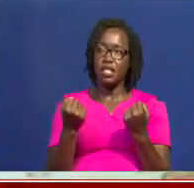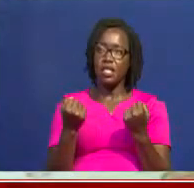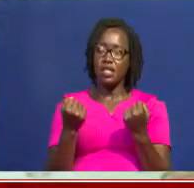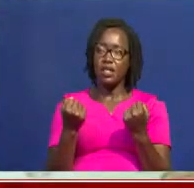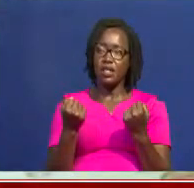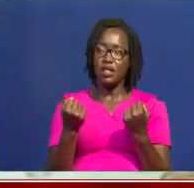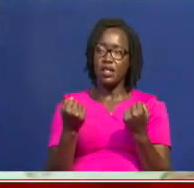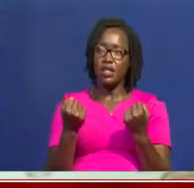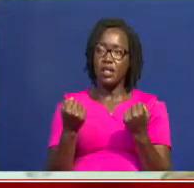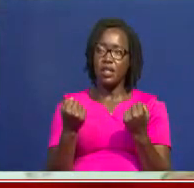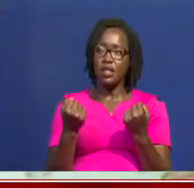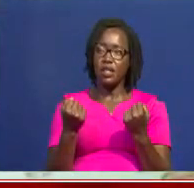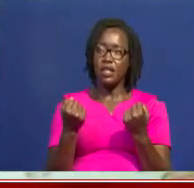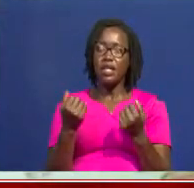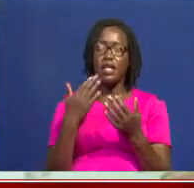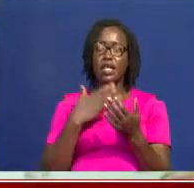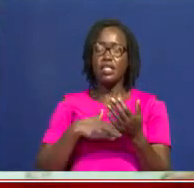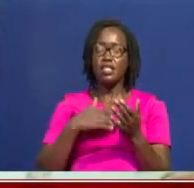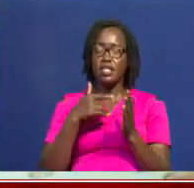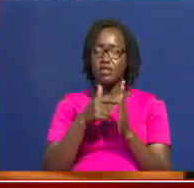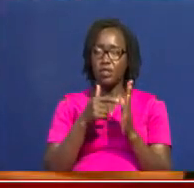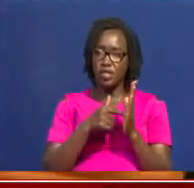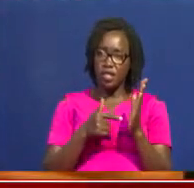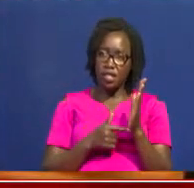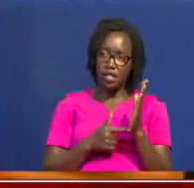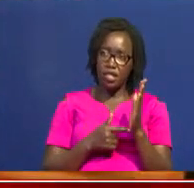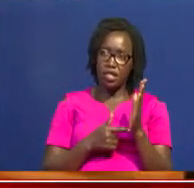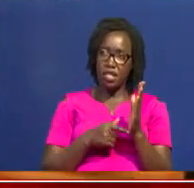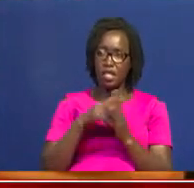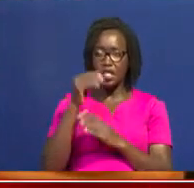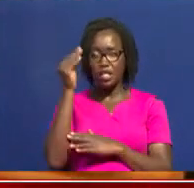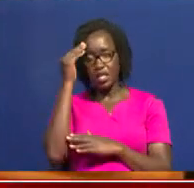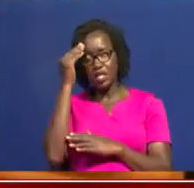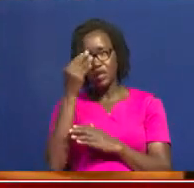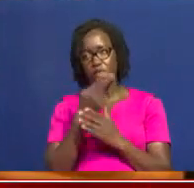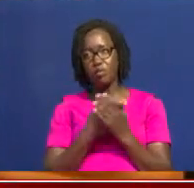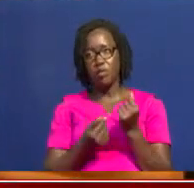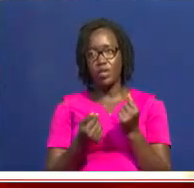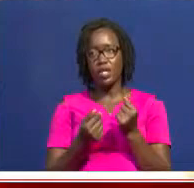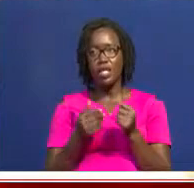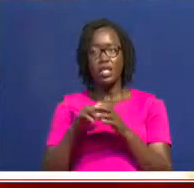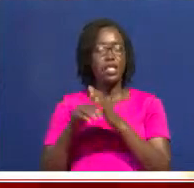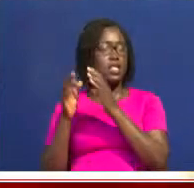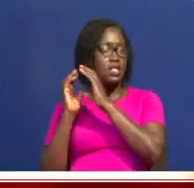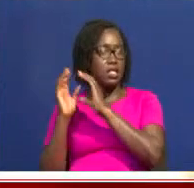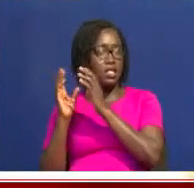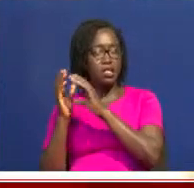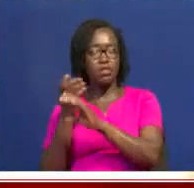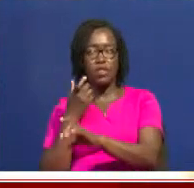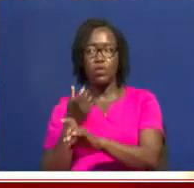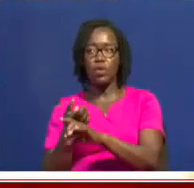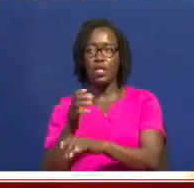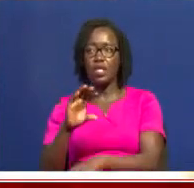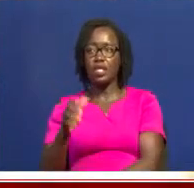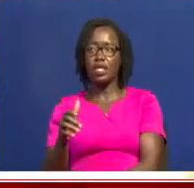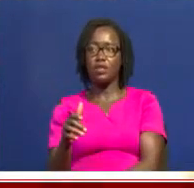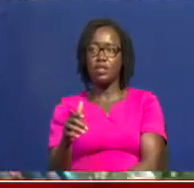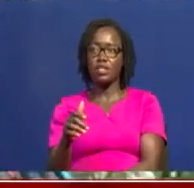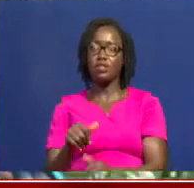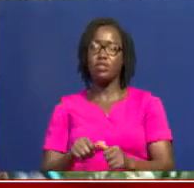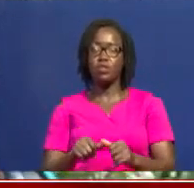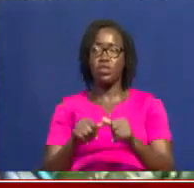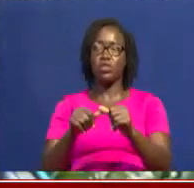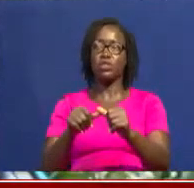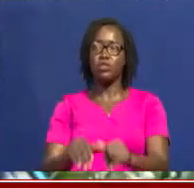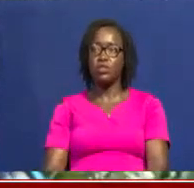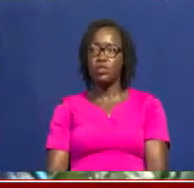incident. A detailed scientific and engineering study of both sites in Kilifi and Kwale counties is underway.